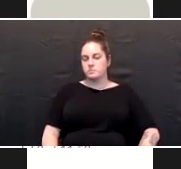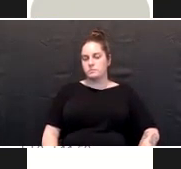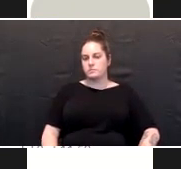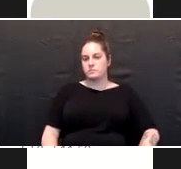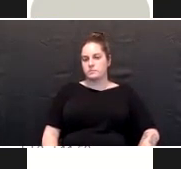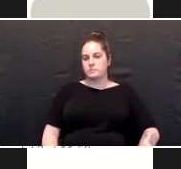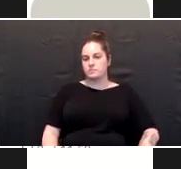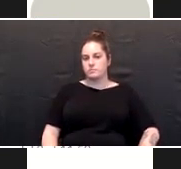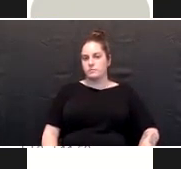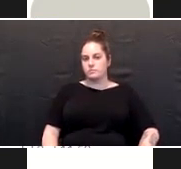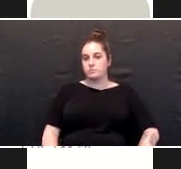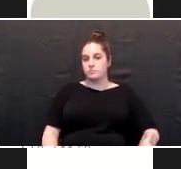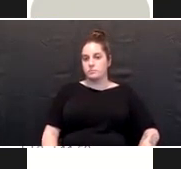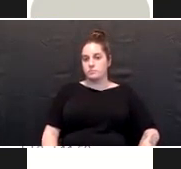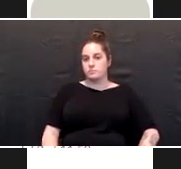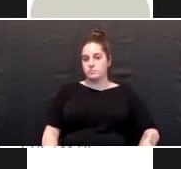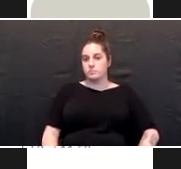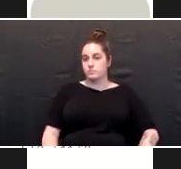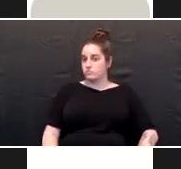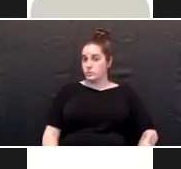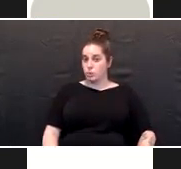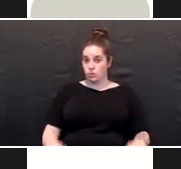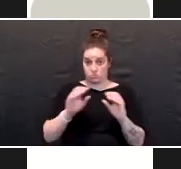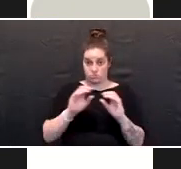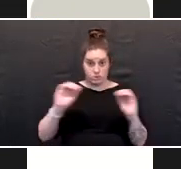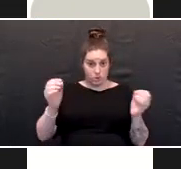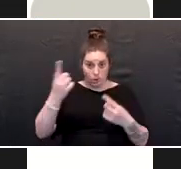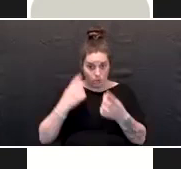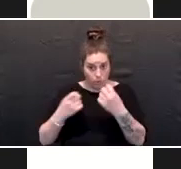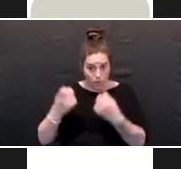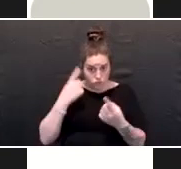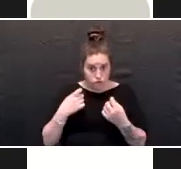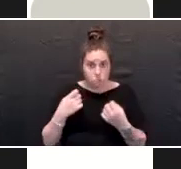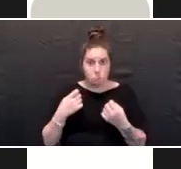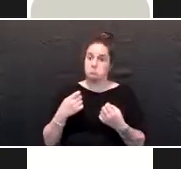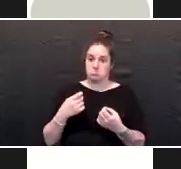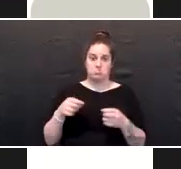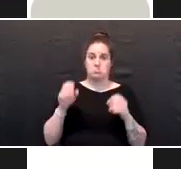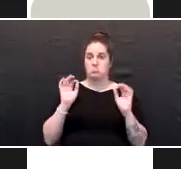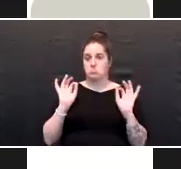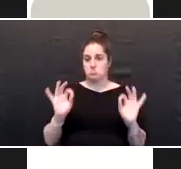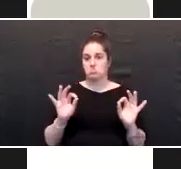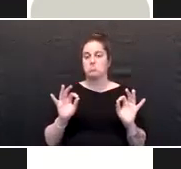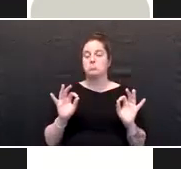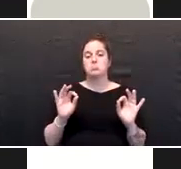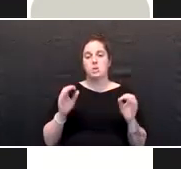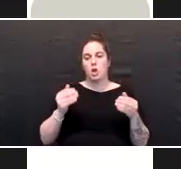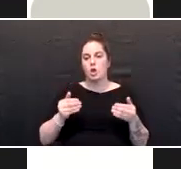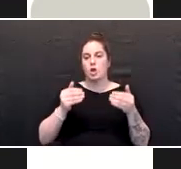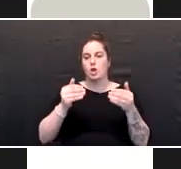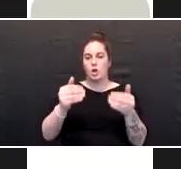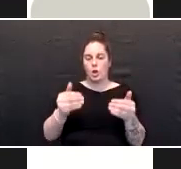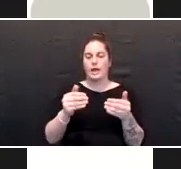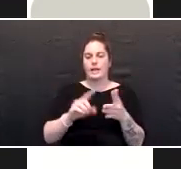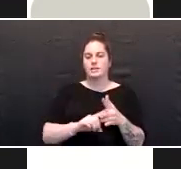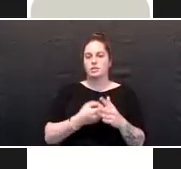without any questions, I'll just go ahead and move into the momentum. I'm going to do